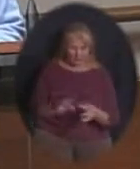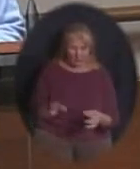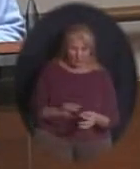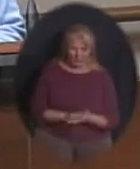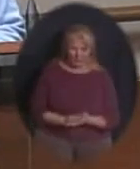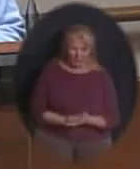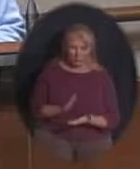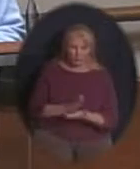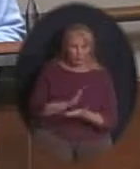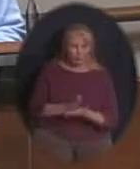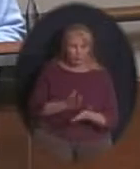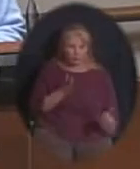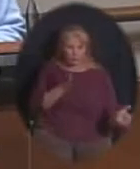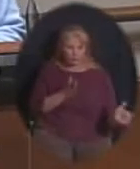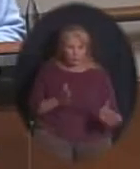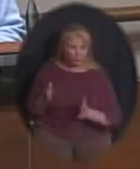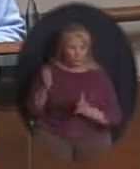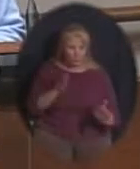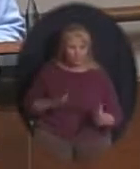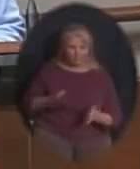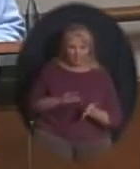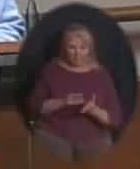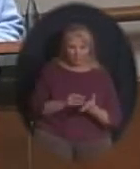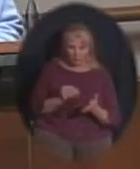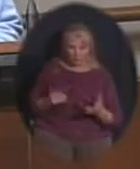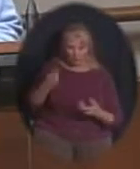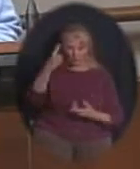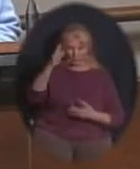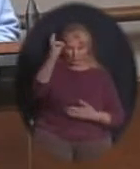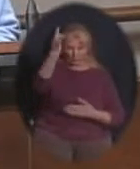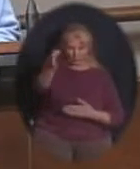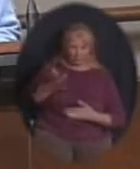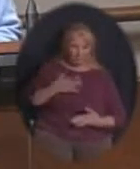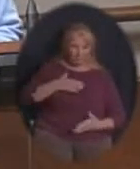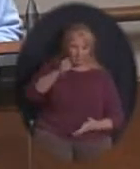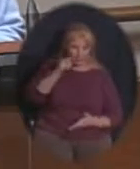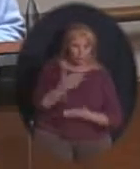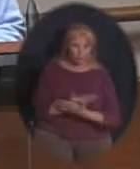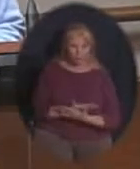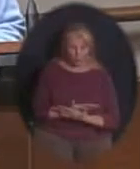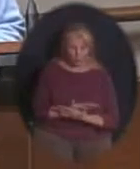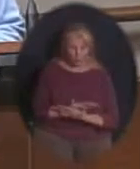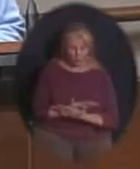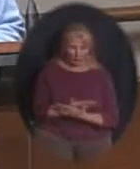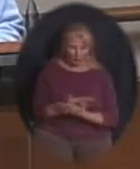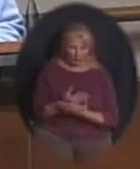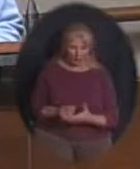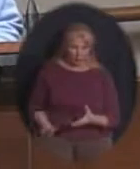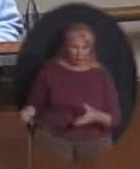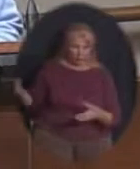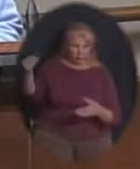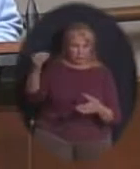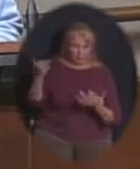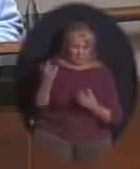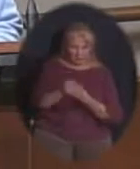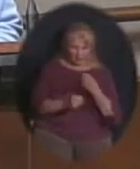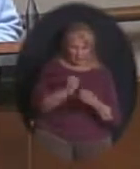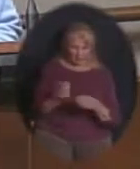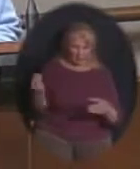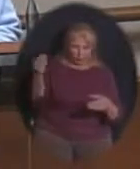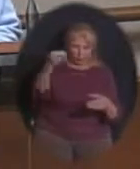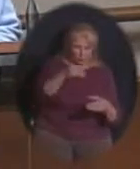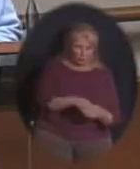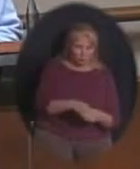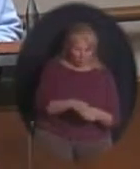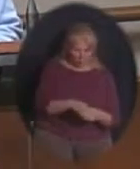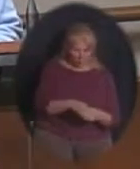grade daughter took a giant step of preparing for life in a multicultural world this year when she signed up to take the twice a week after school